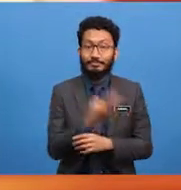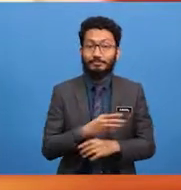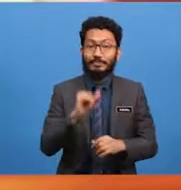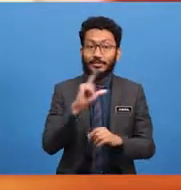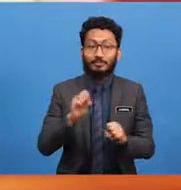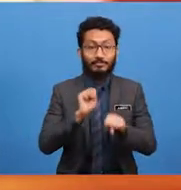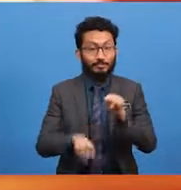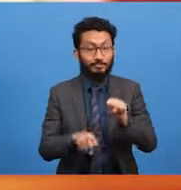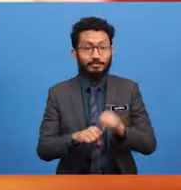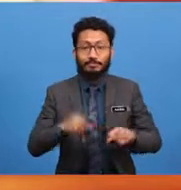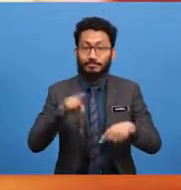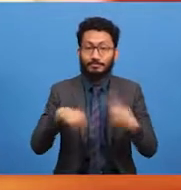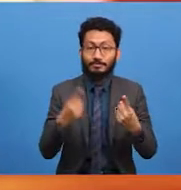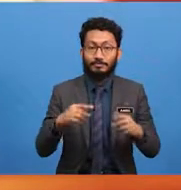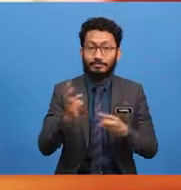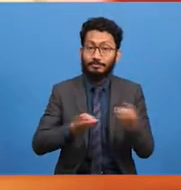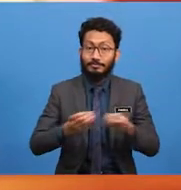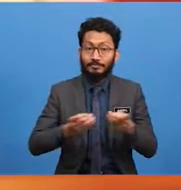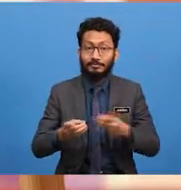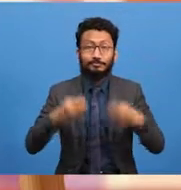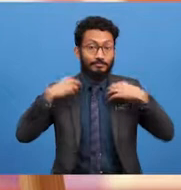to describe the clothes.